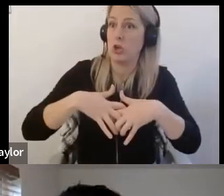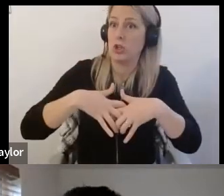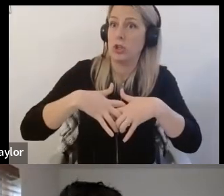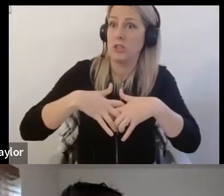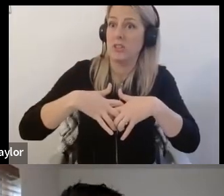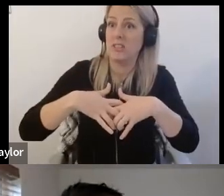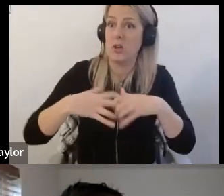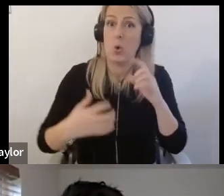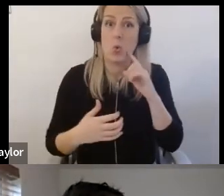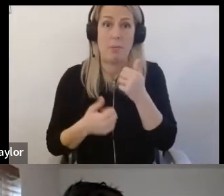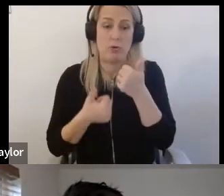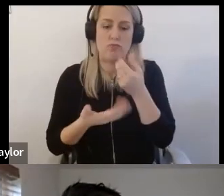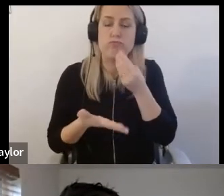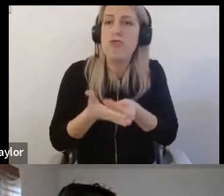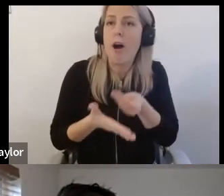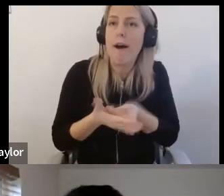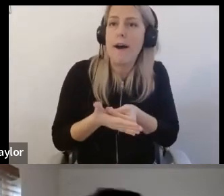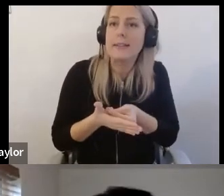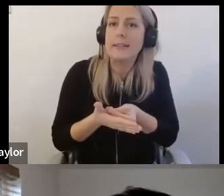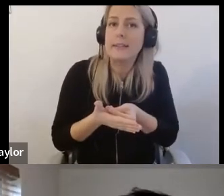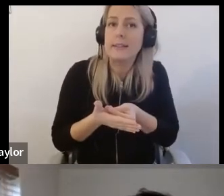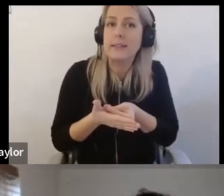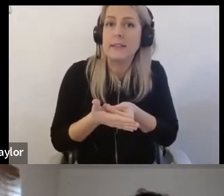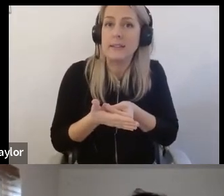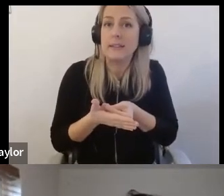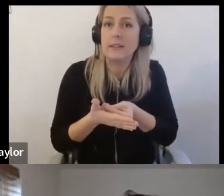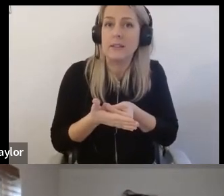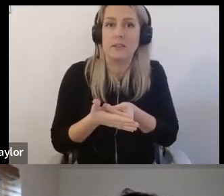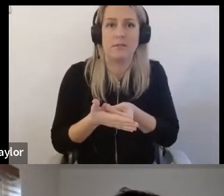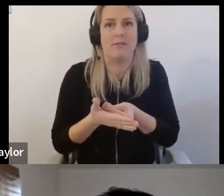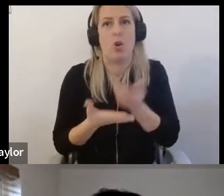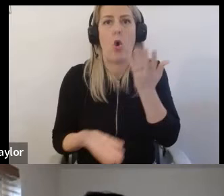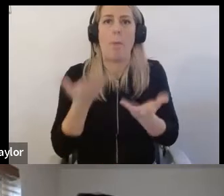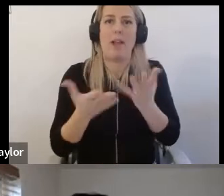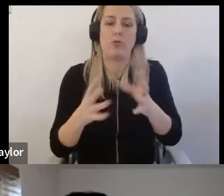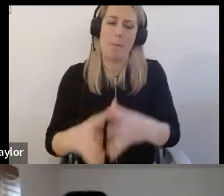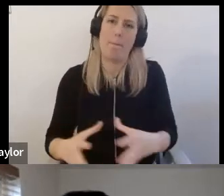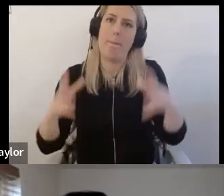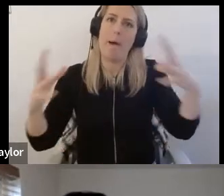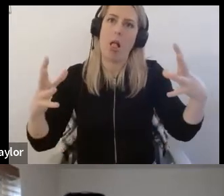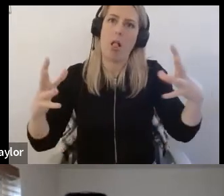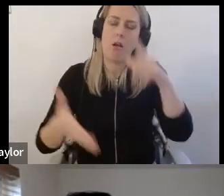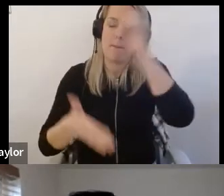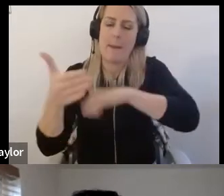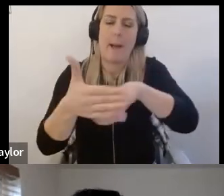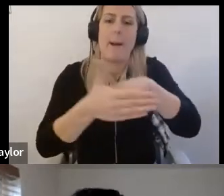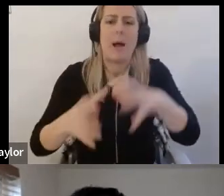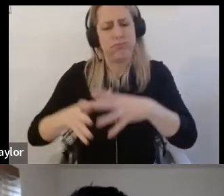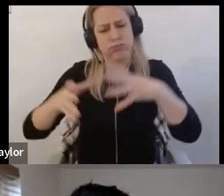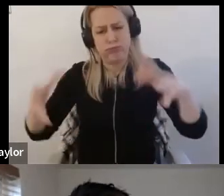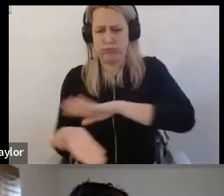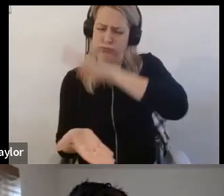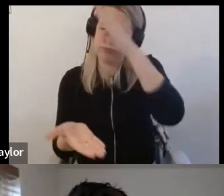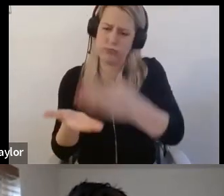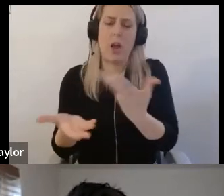did, as opposed to buying more in bulk? And then also, as I mentioned in my opening remarks, there's that question of